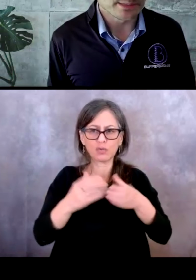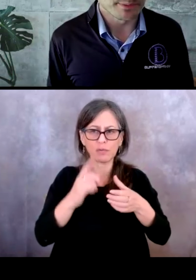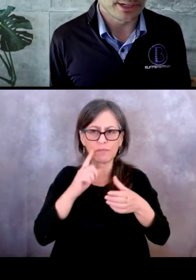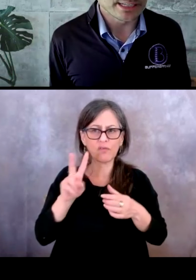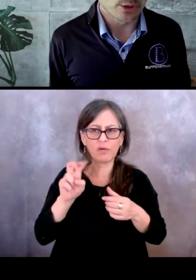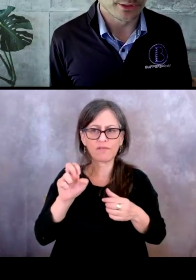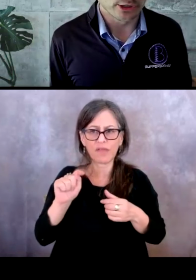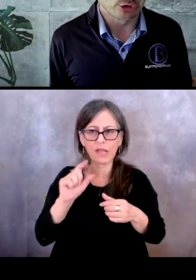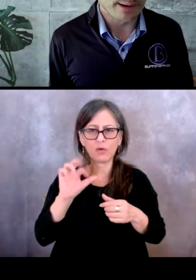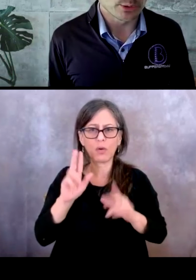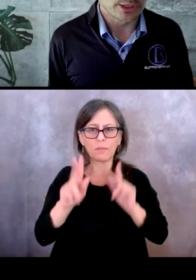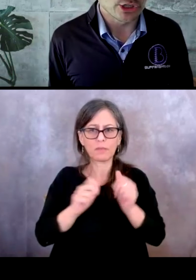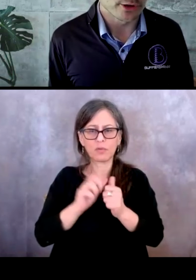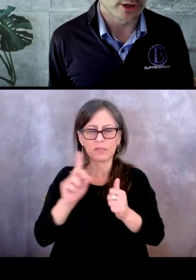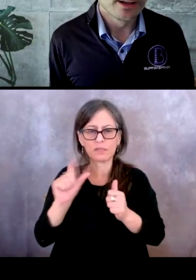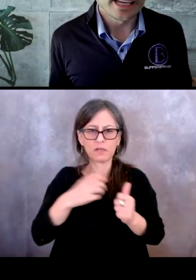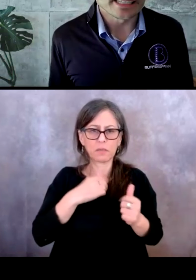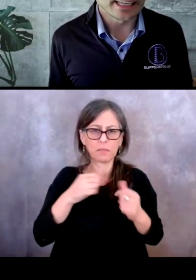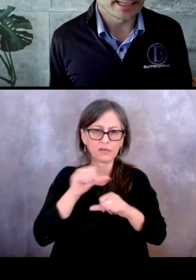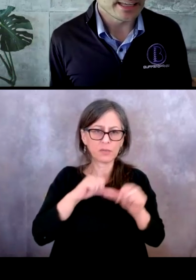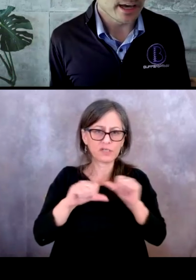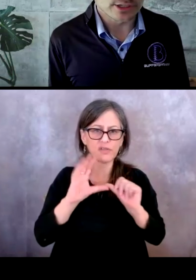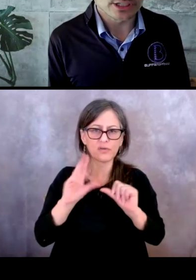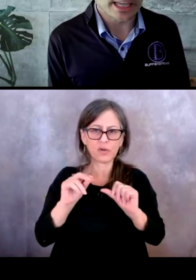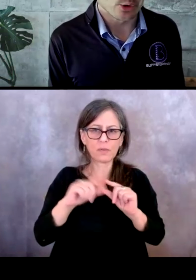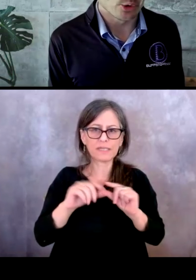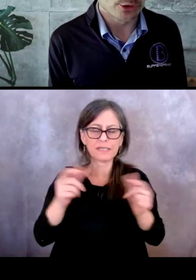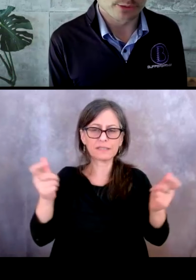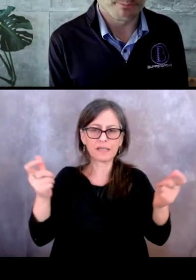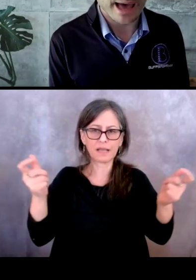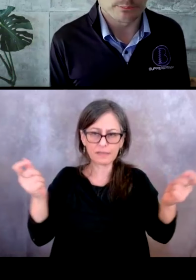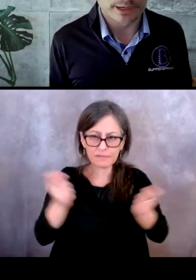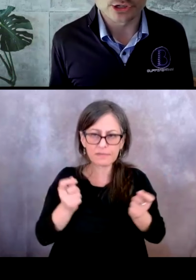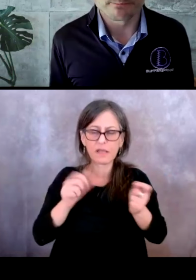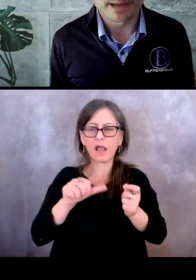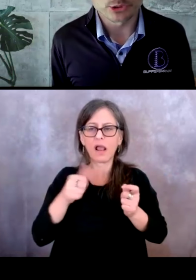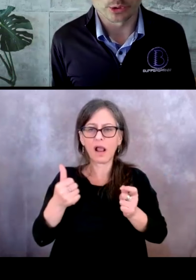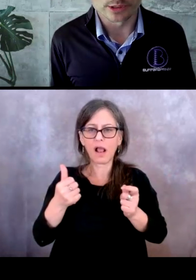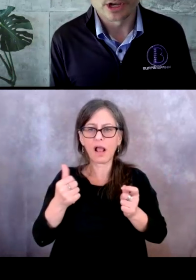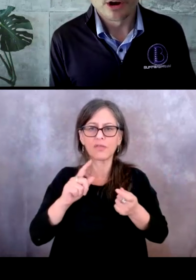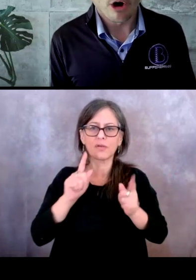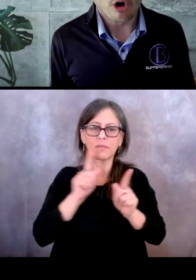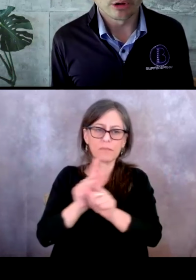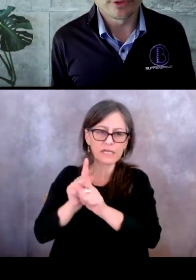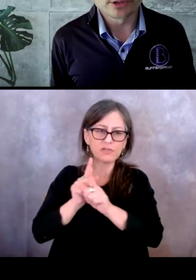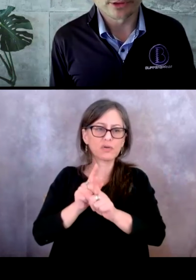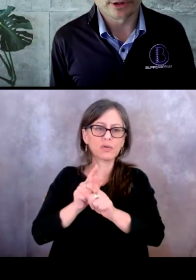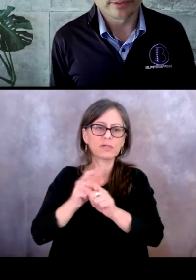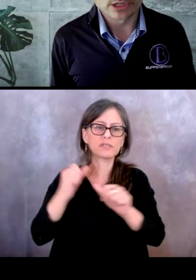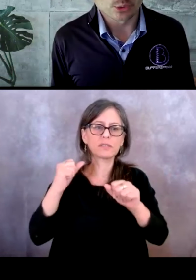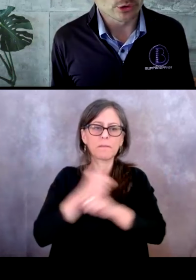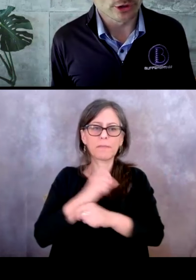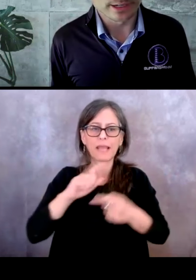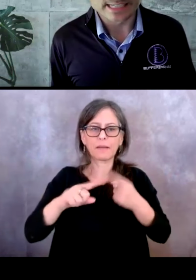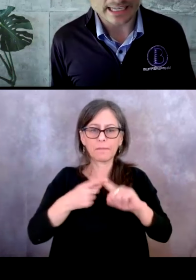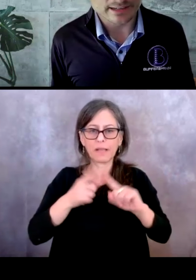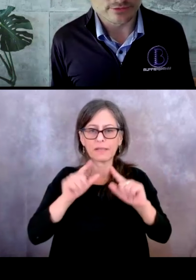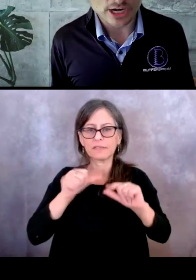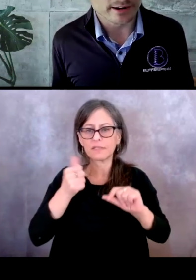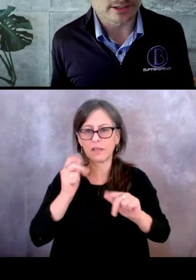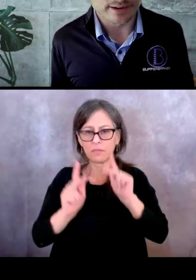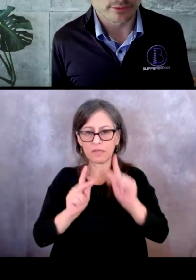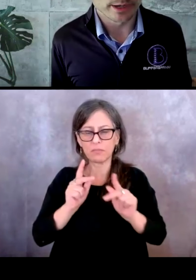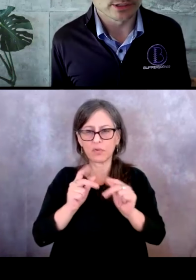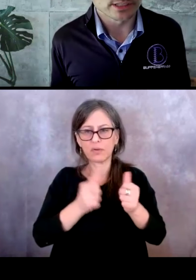people with disabilities go in there and gripe to each other. It's getting the other stakeholders, your battle buddies, your mentors, all of those other individuals, your